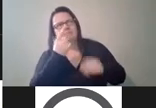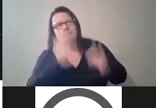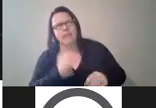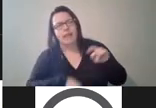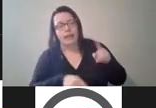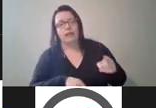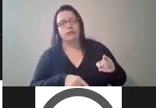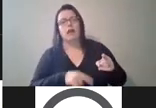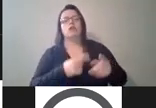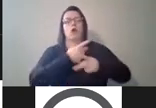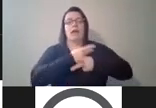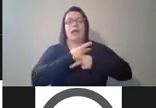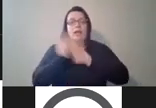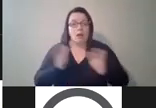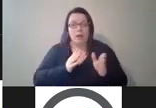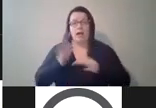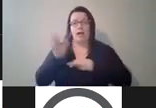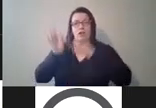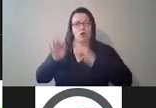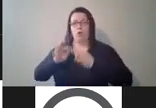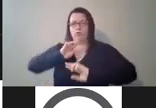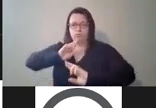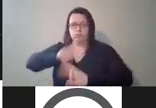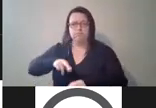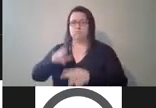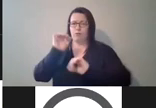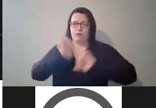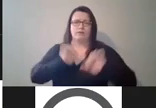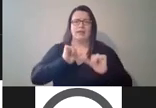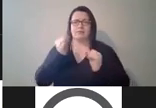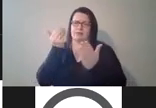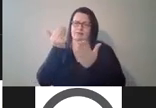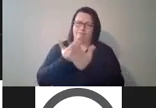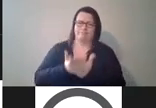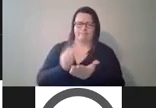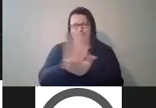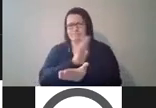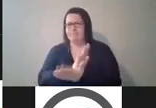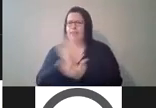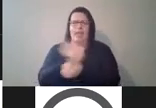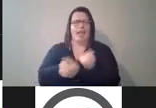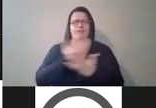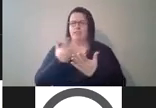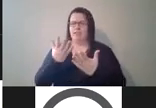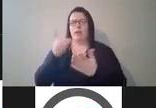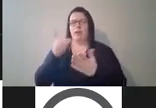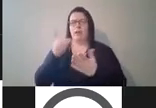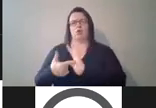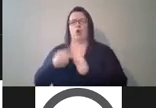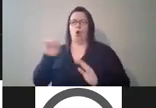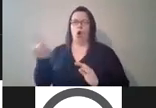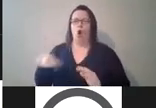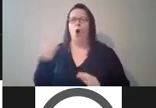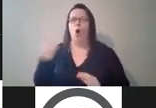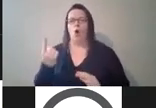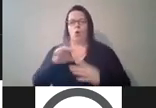our court documents and our assessments and our documentation all need to reflect the fact that it's only incapacity in